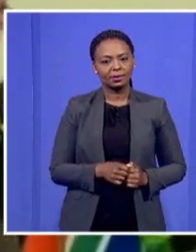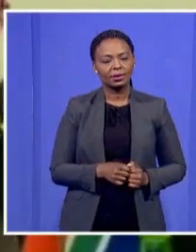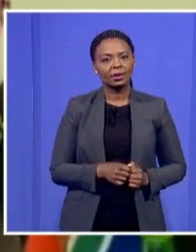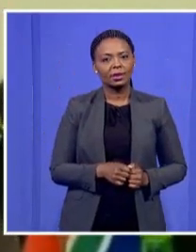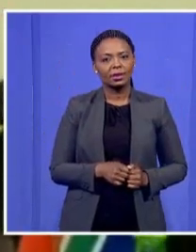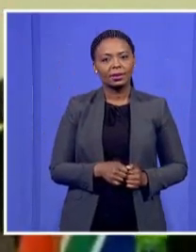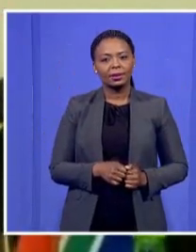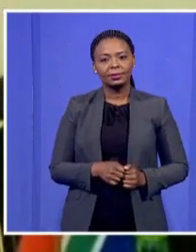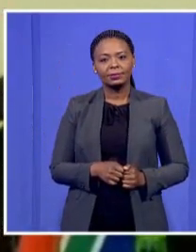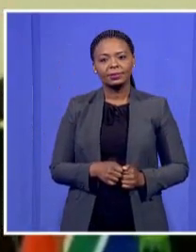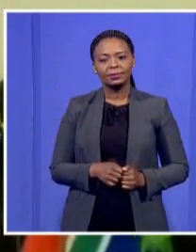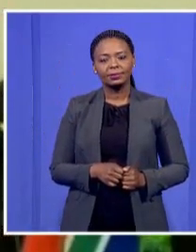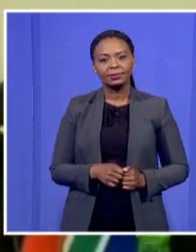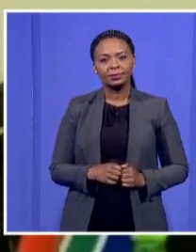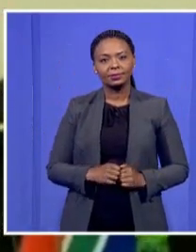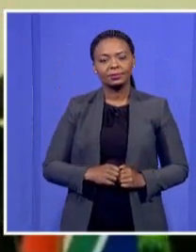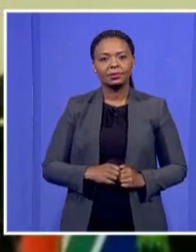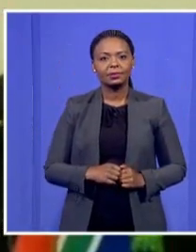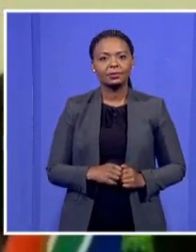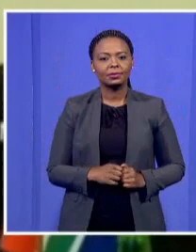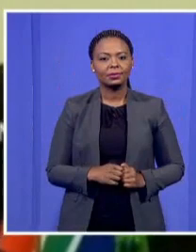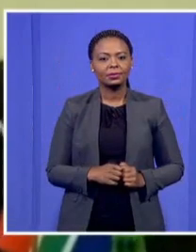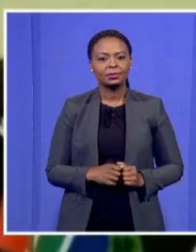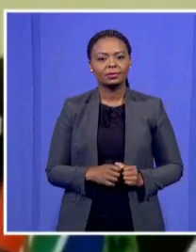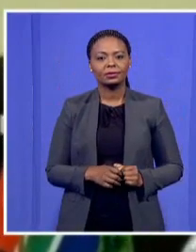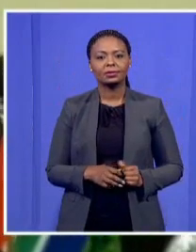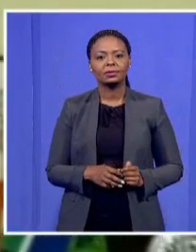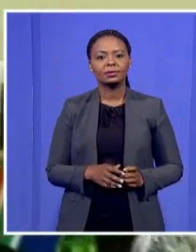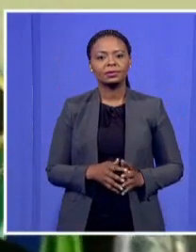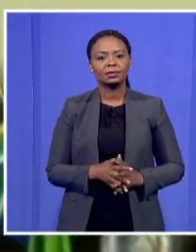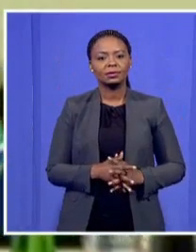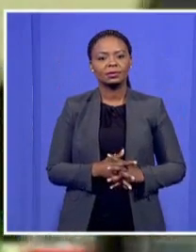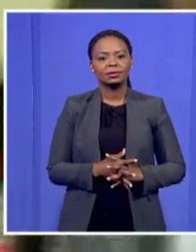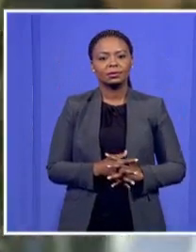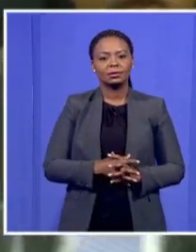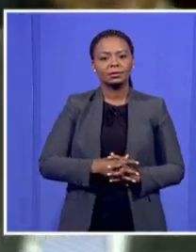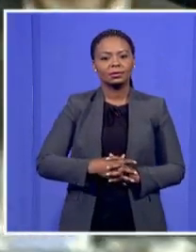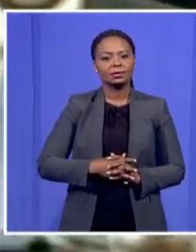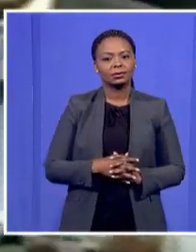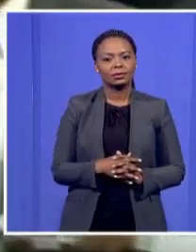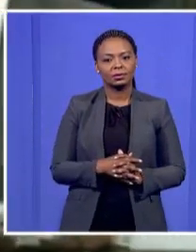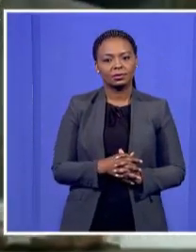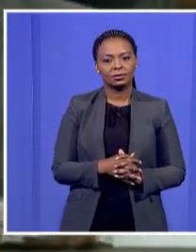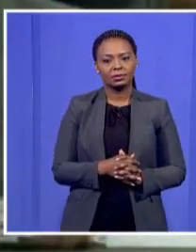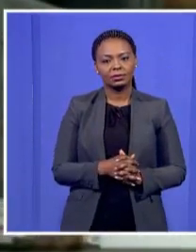Thank you, for that illuminating